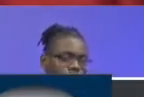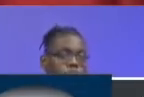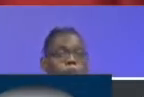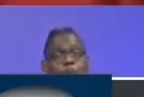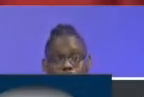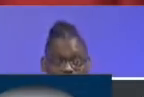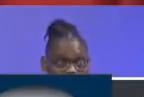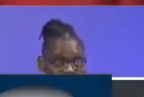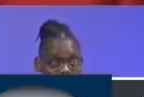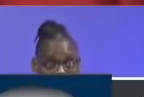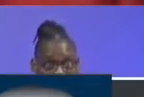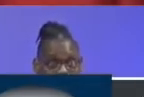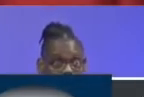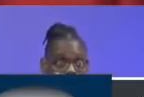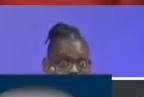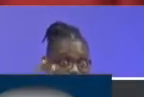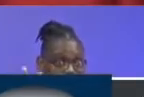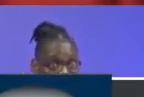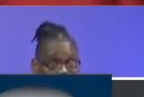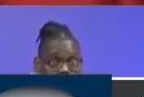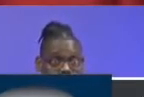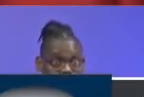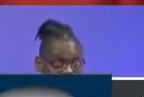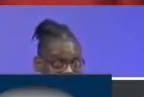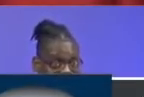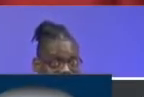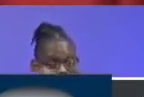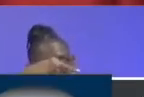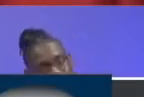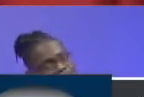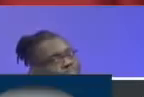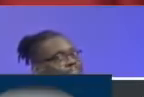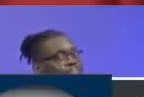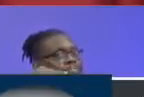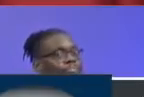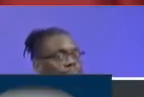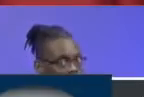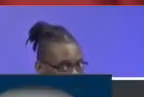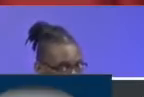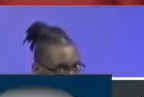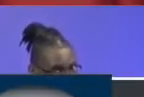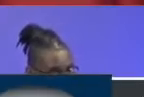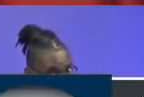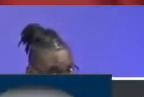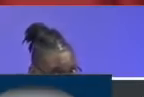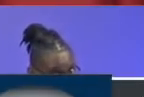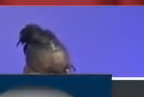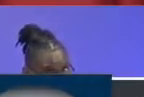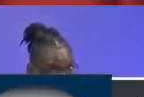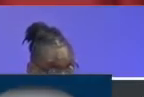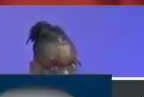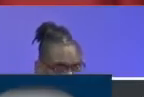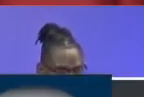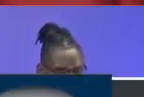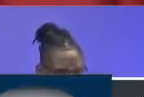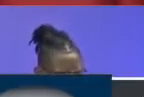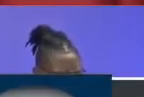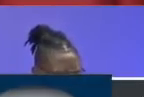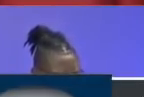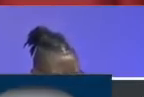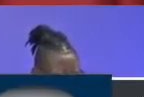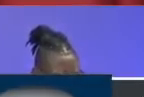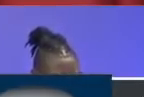that the AG's office and our several advisors, and I want to put on public record, the attorneys general in